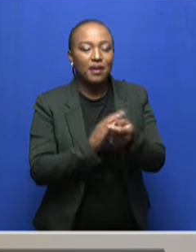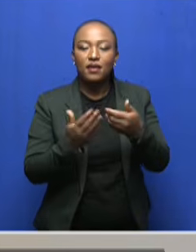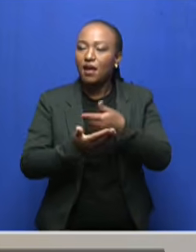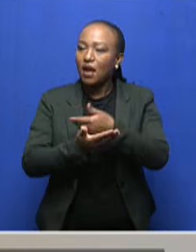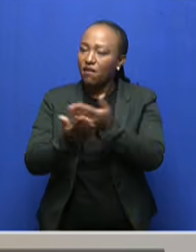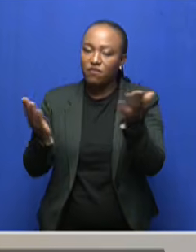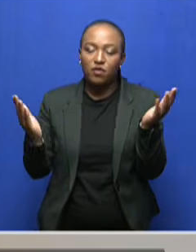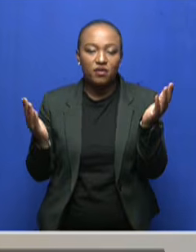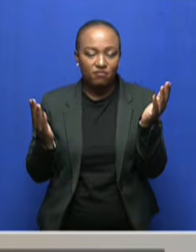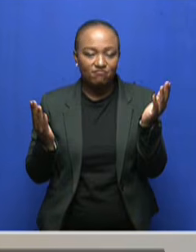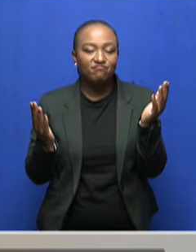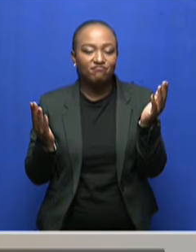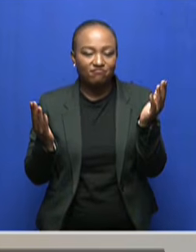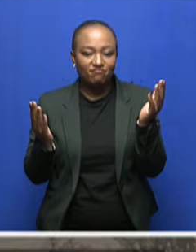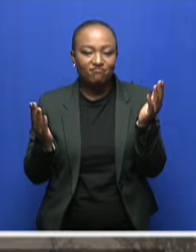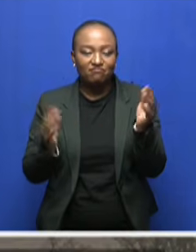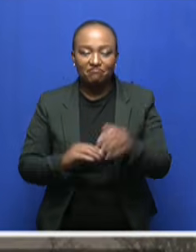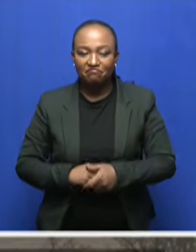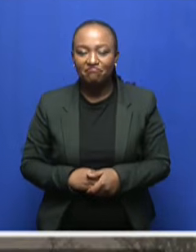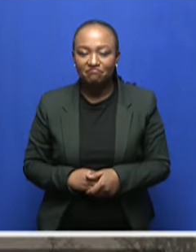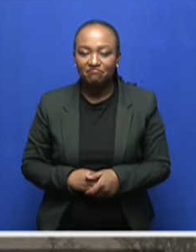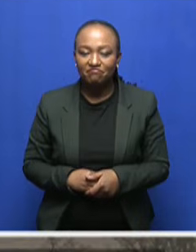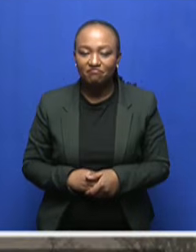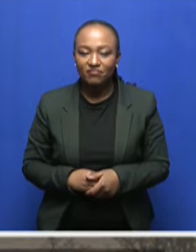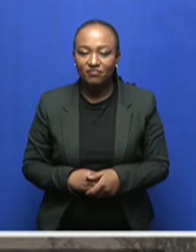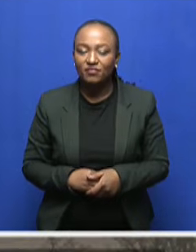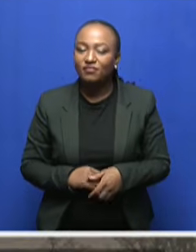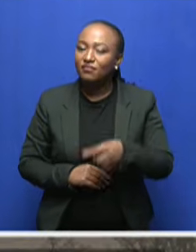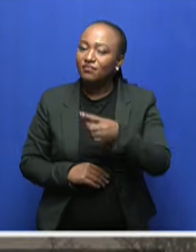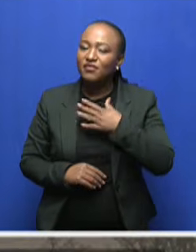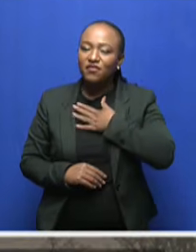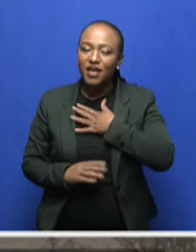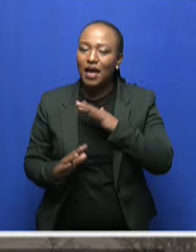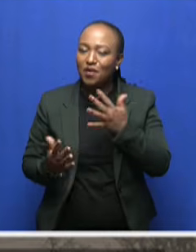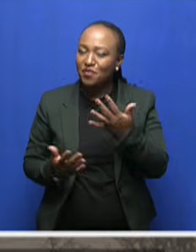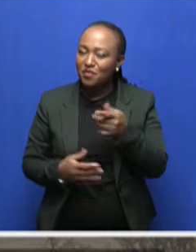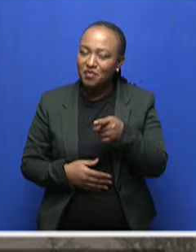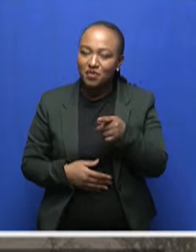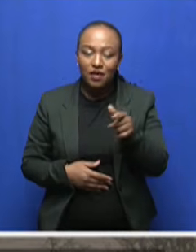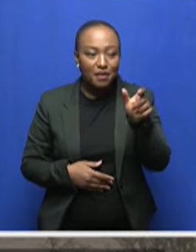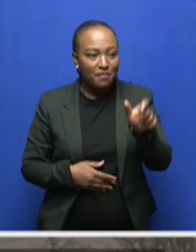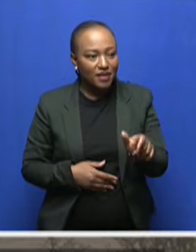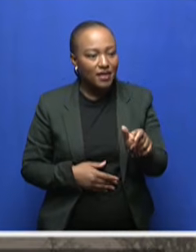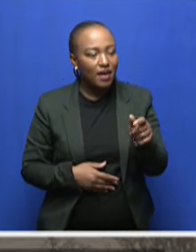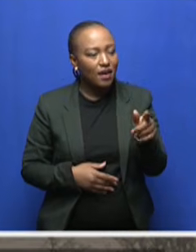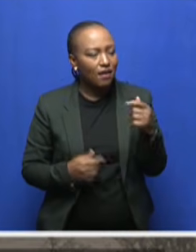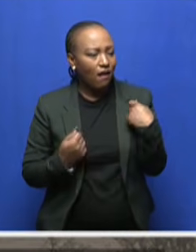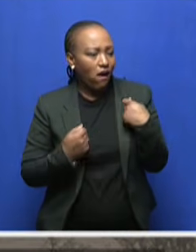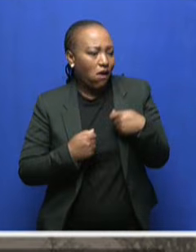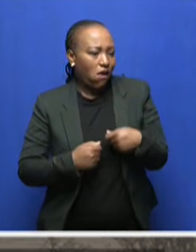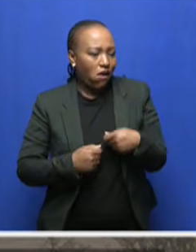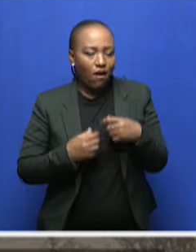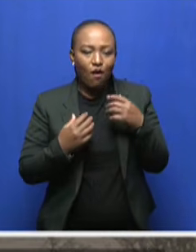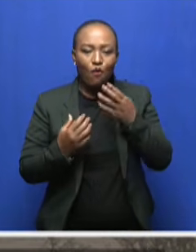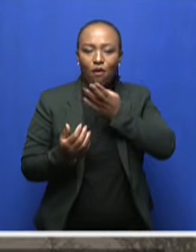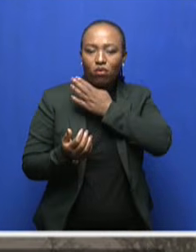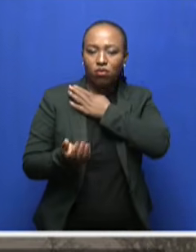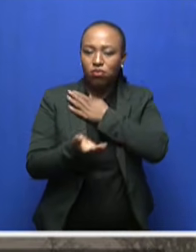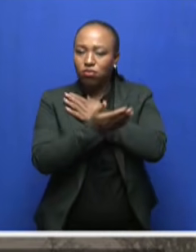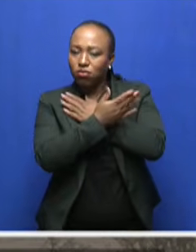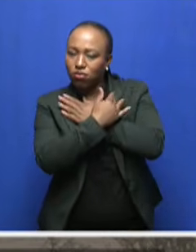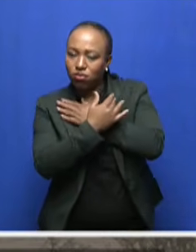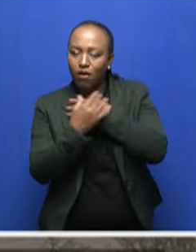over where we ship to. Yeah. What's that feeling you get when you see someone wearing one of your pieces as well? And to